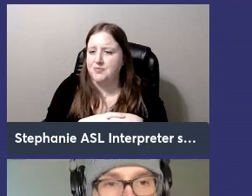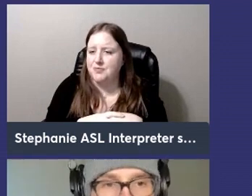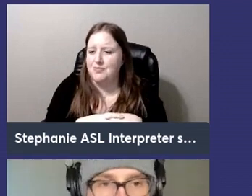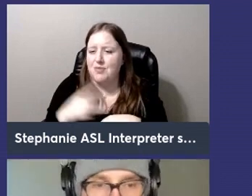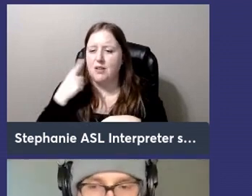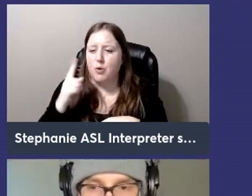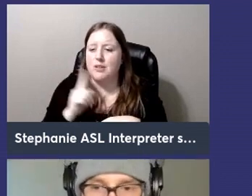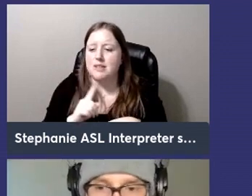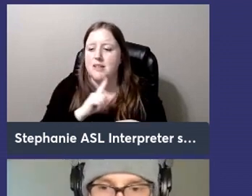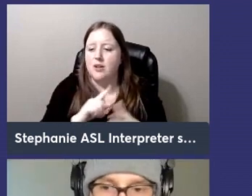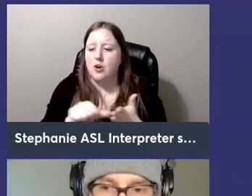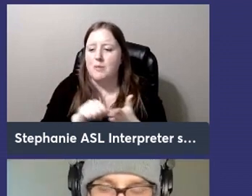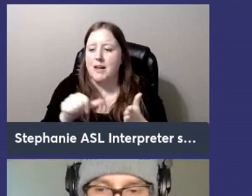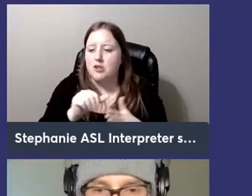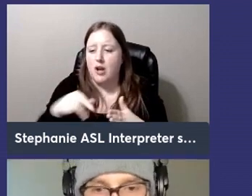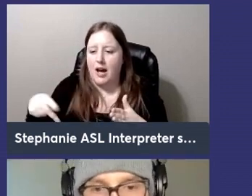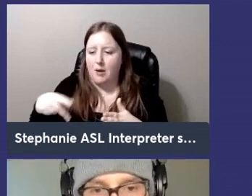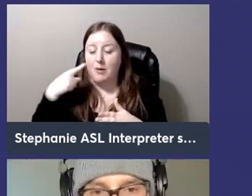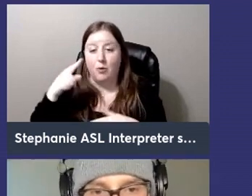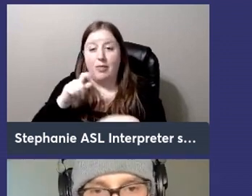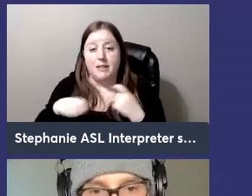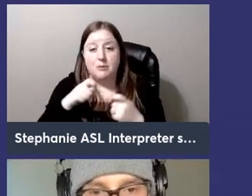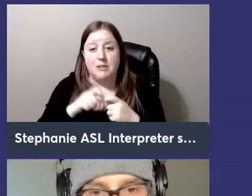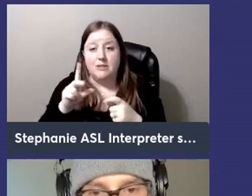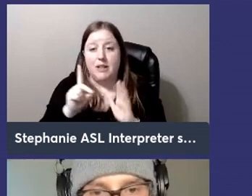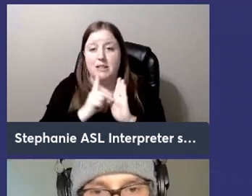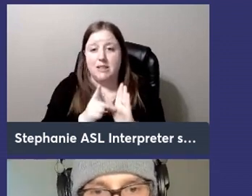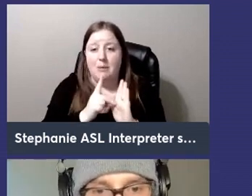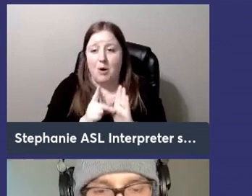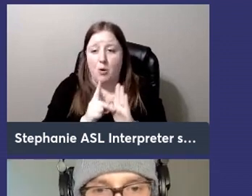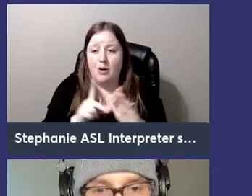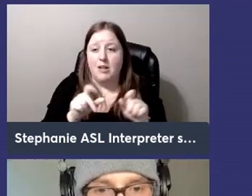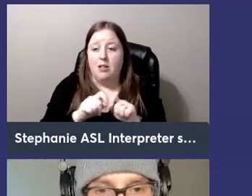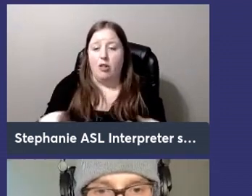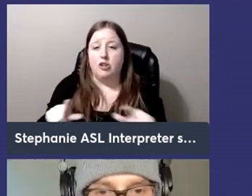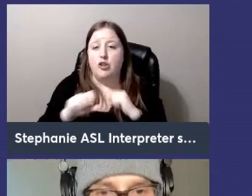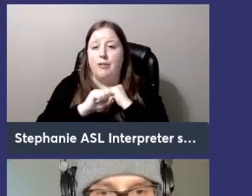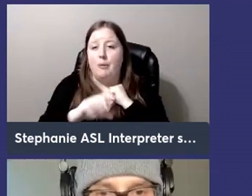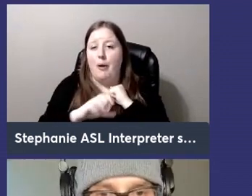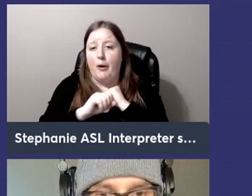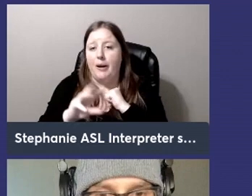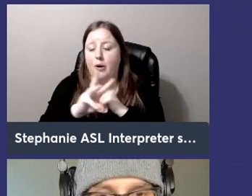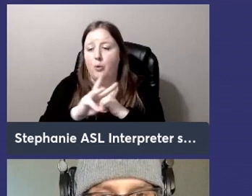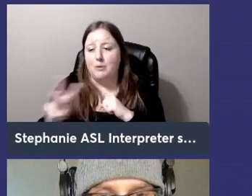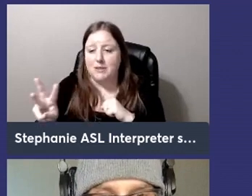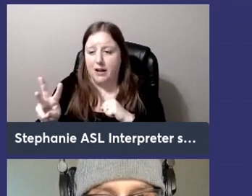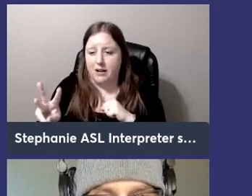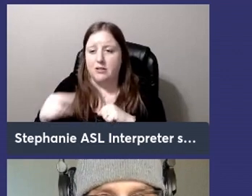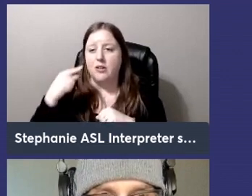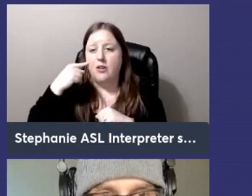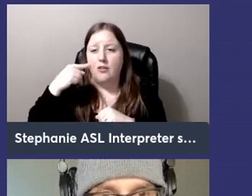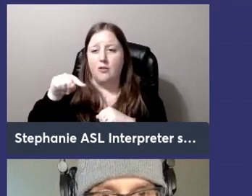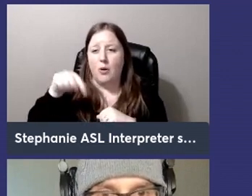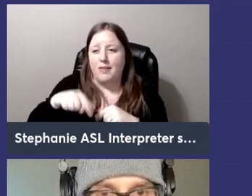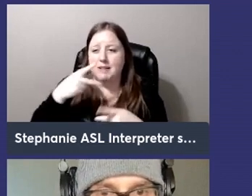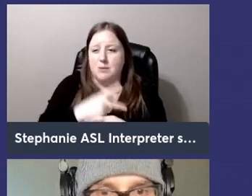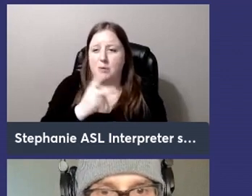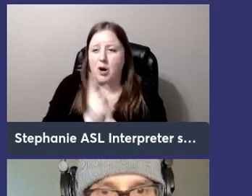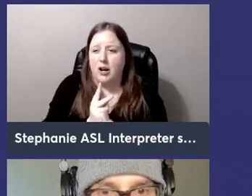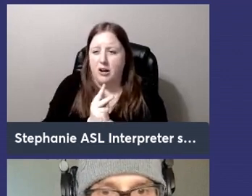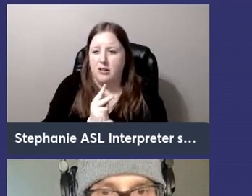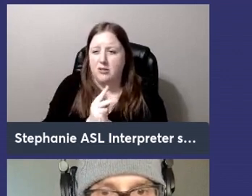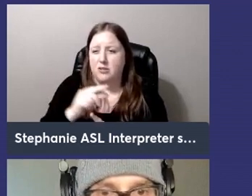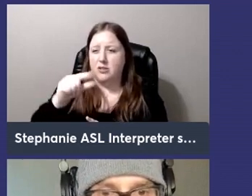app. And this particular demo, it's launching the marketing website for this hypothetical product